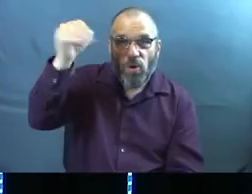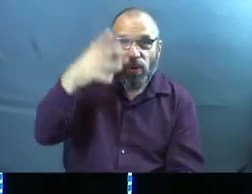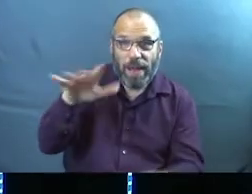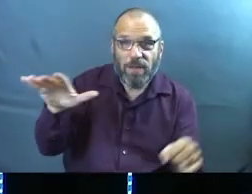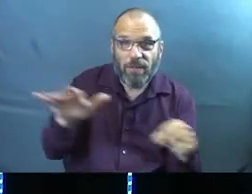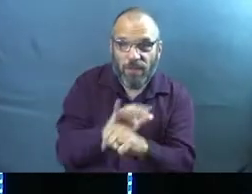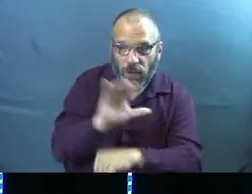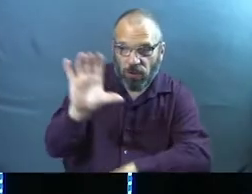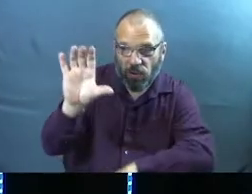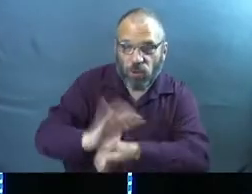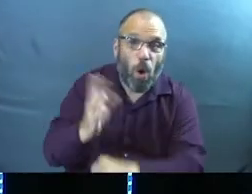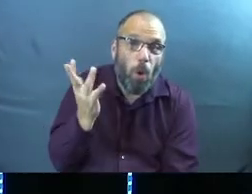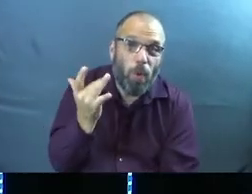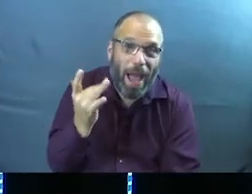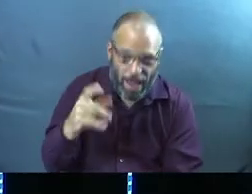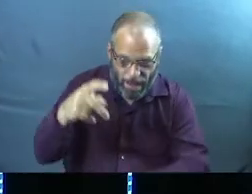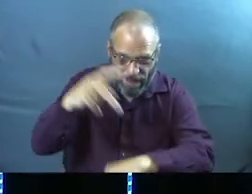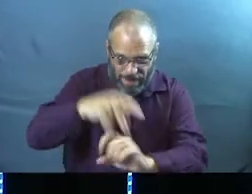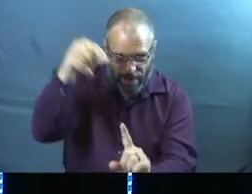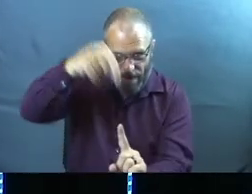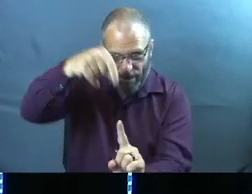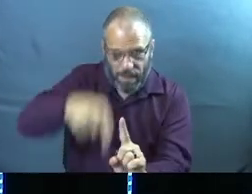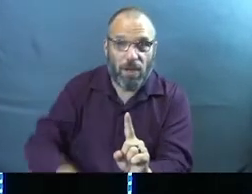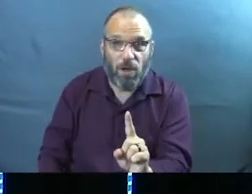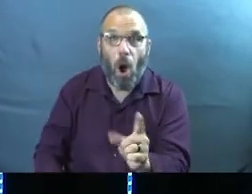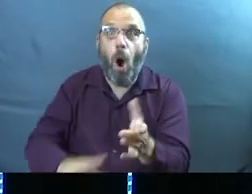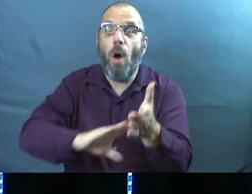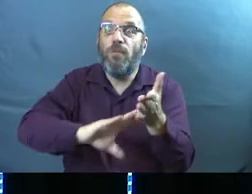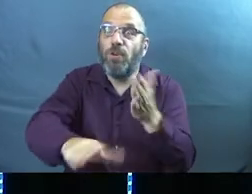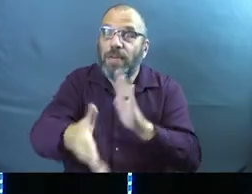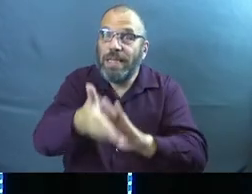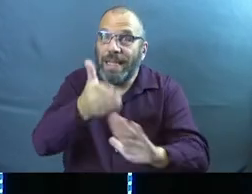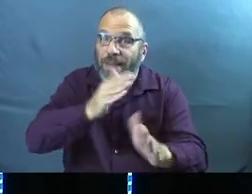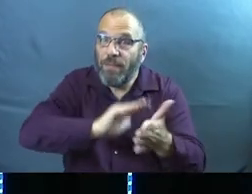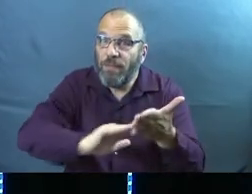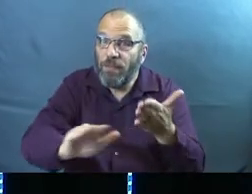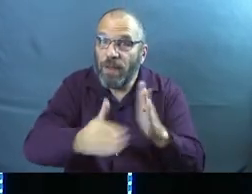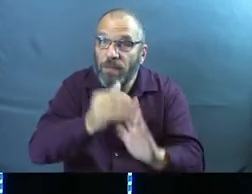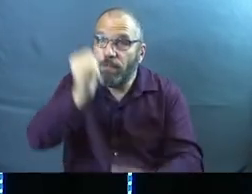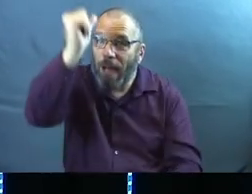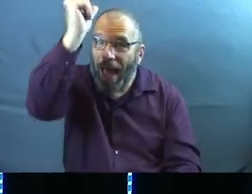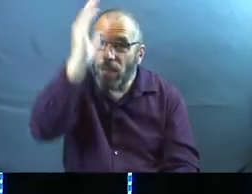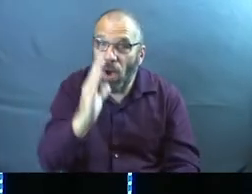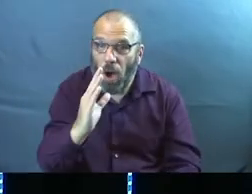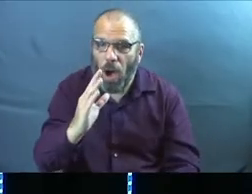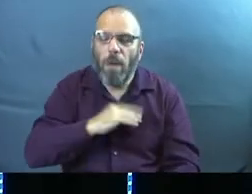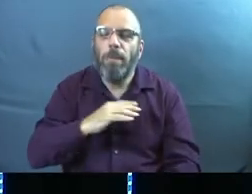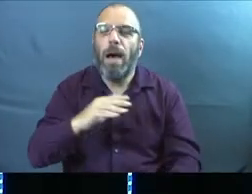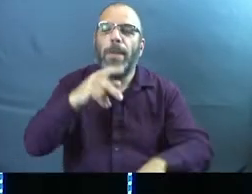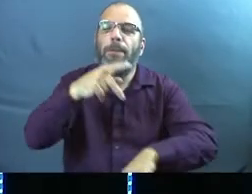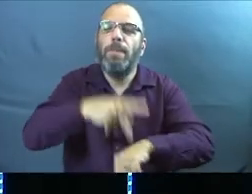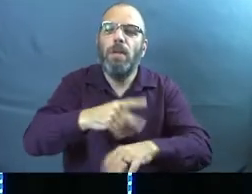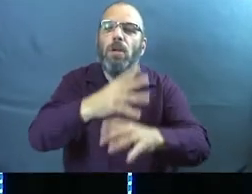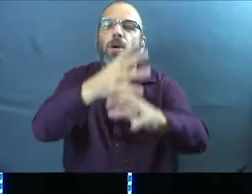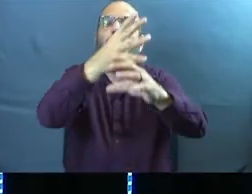the early church? Because Peter not only was forgiven by an incredible God, but Peter received